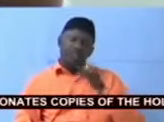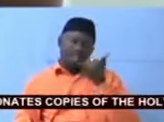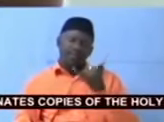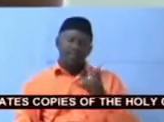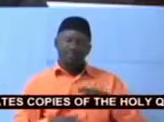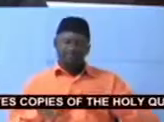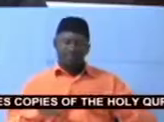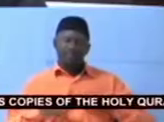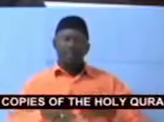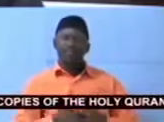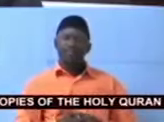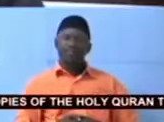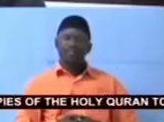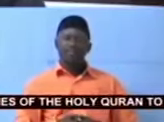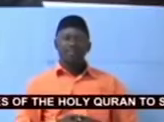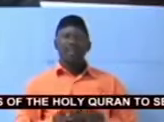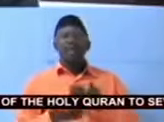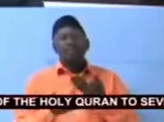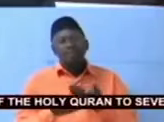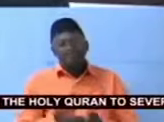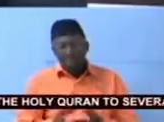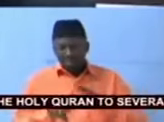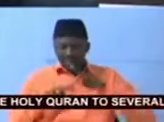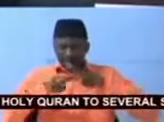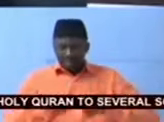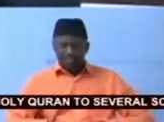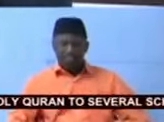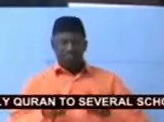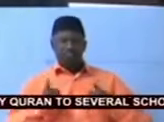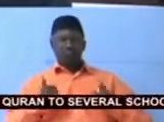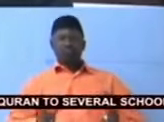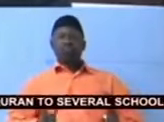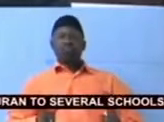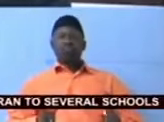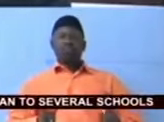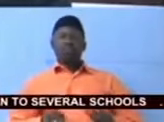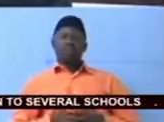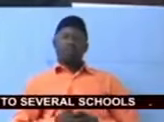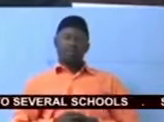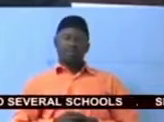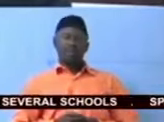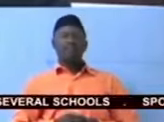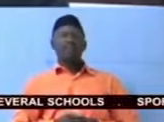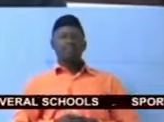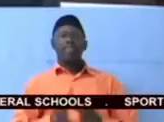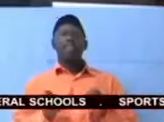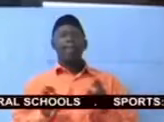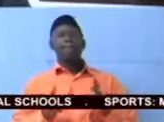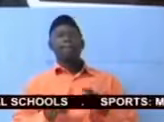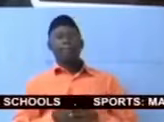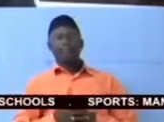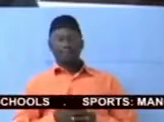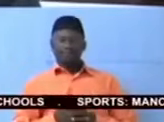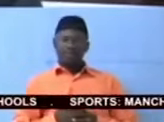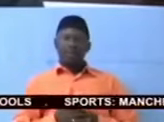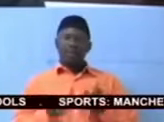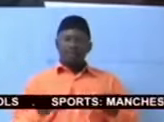You can sit comfortably, Mr. Witness. I am. Good. Can you state your names for this commission?